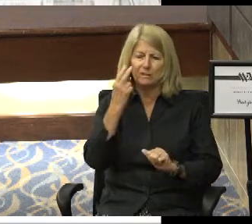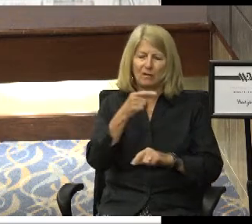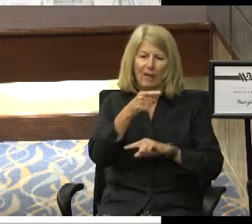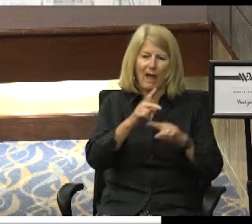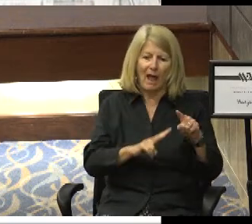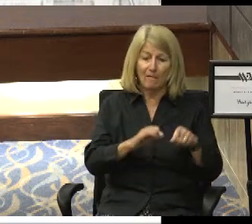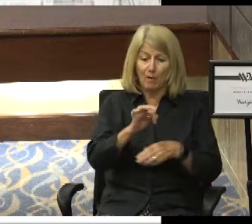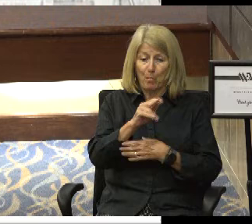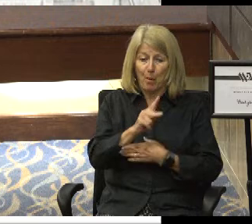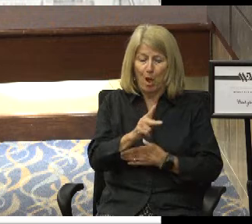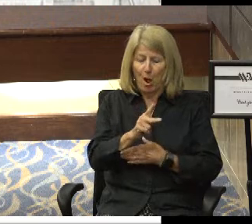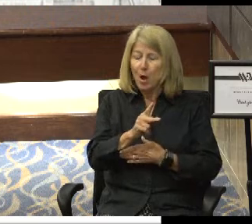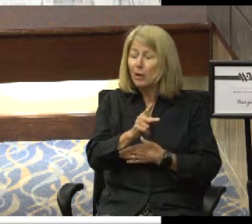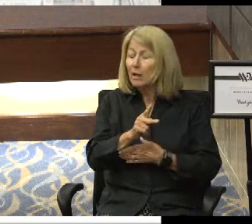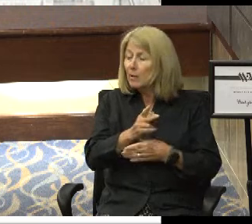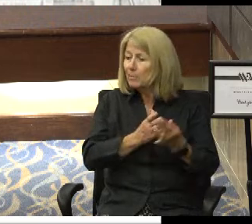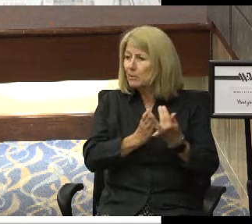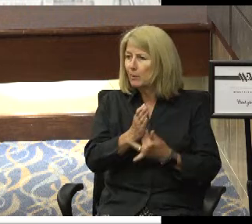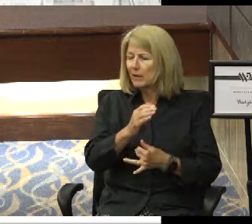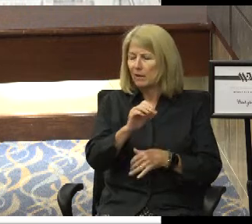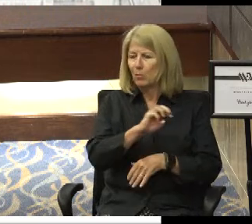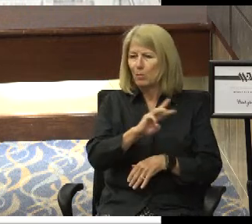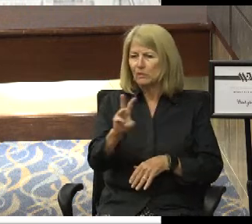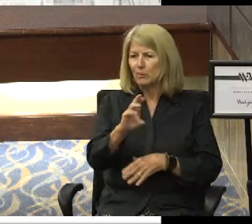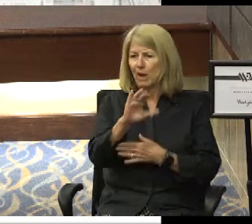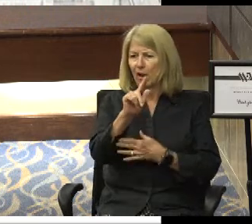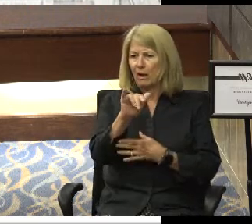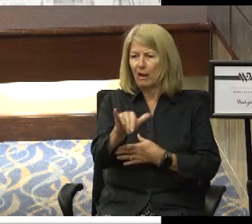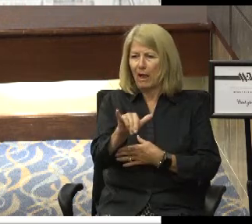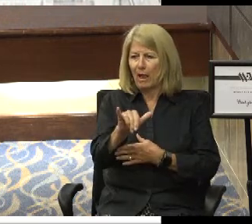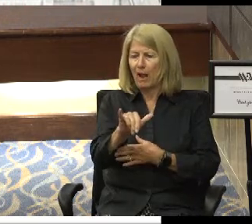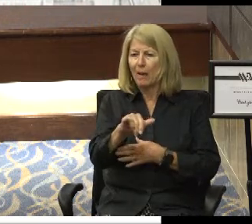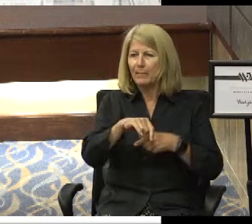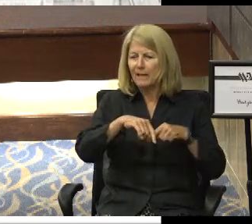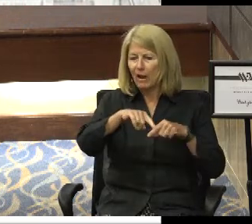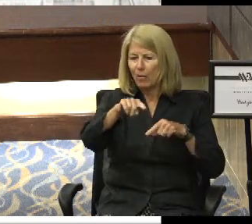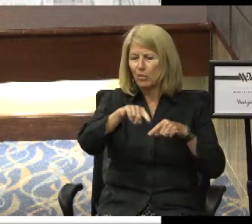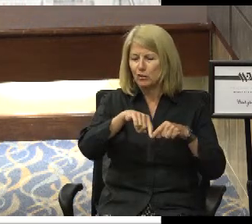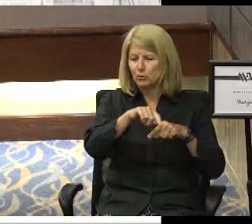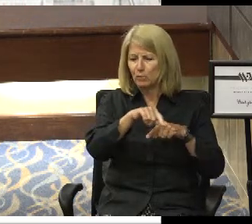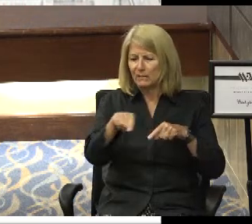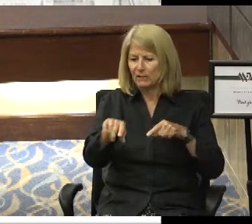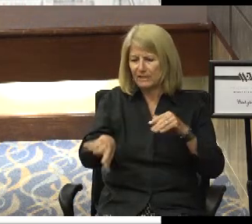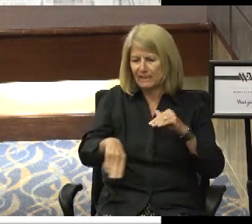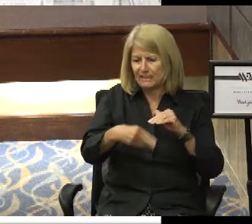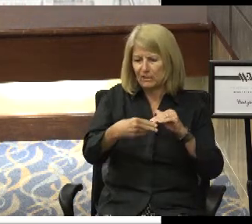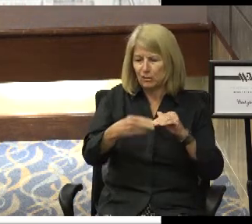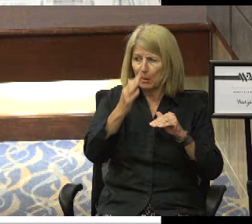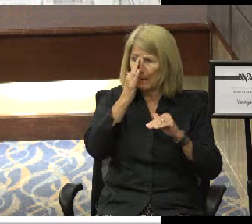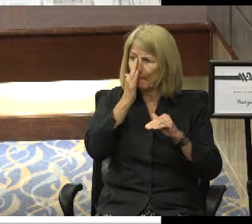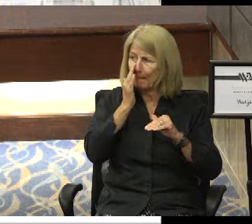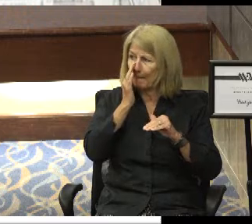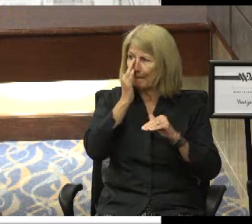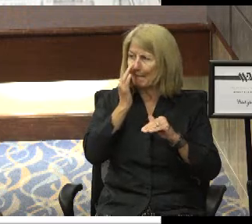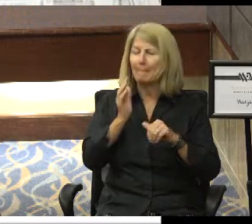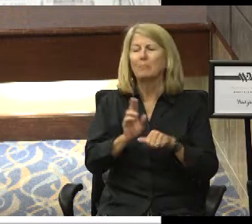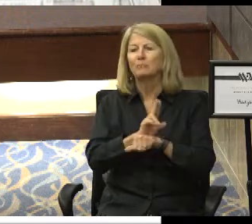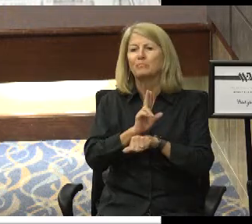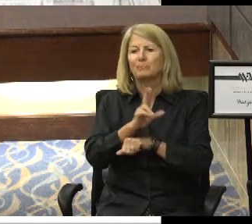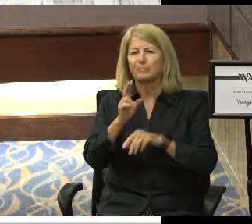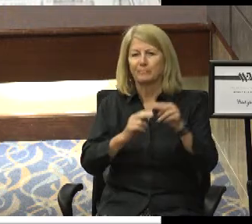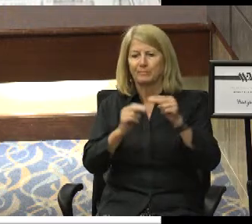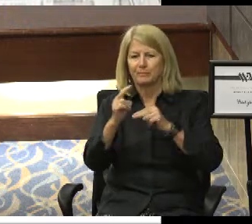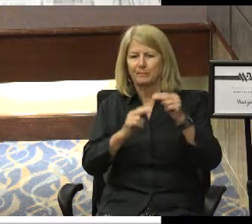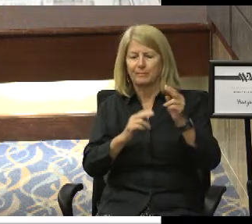Webster and Clay, which is the two kind of up and down streets, there's an additional mixed-use building that comes in with that